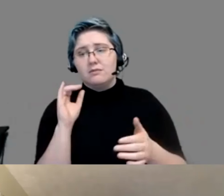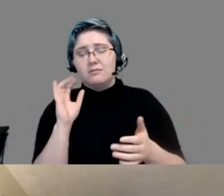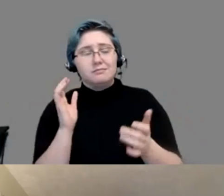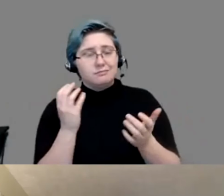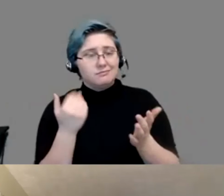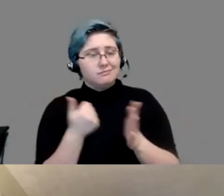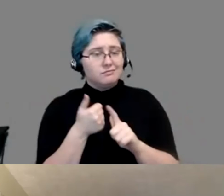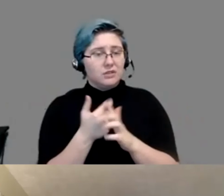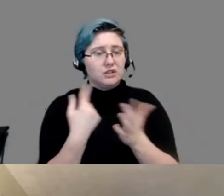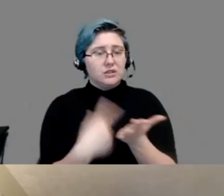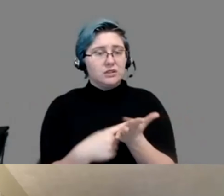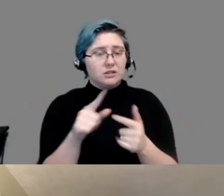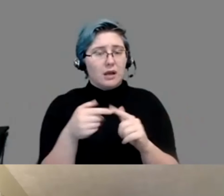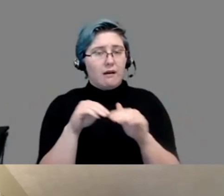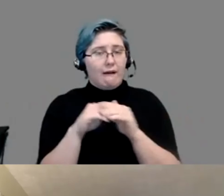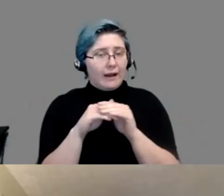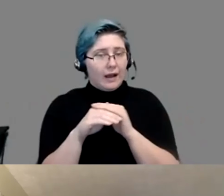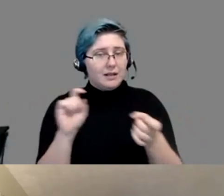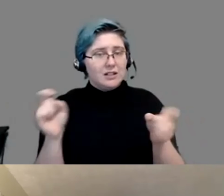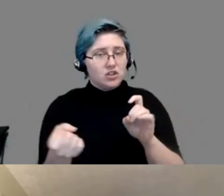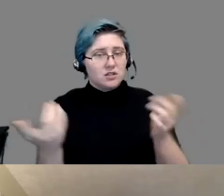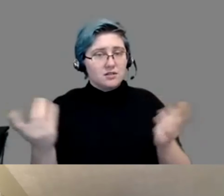about accommodation.